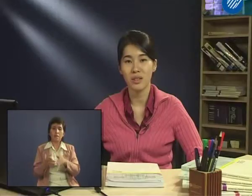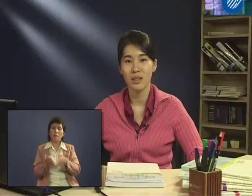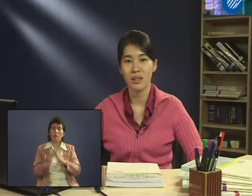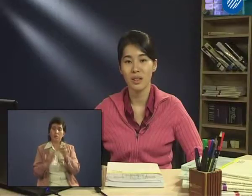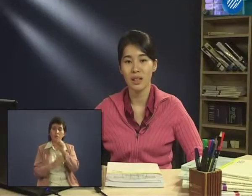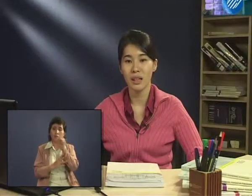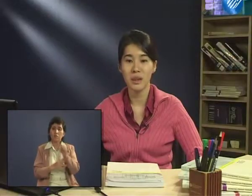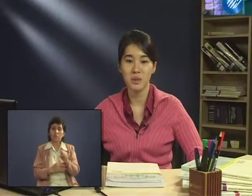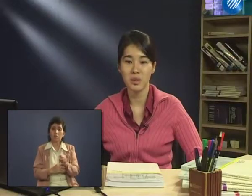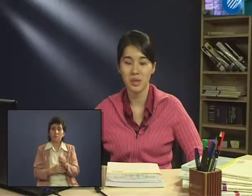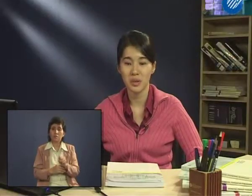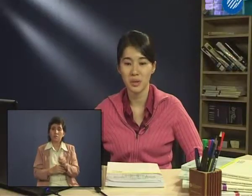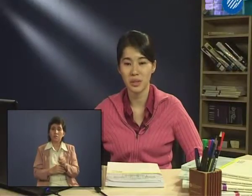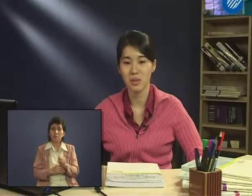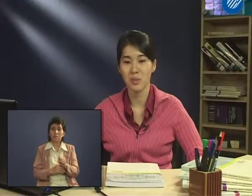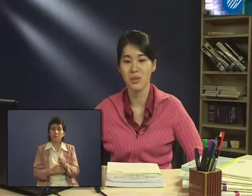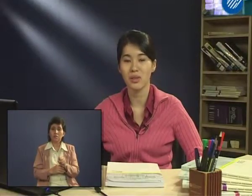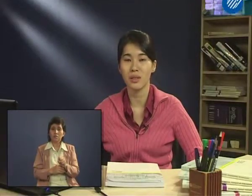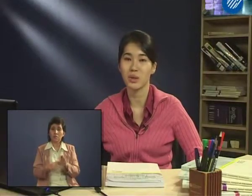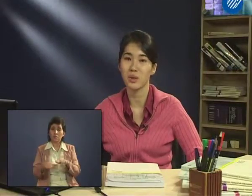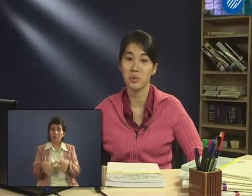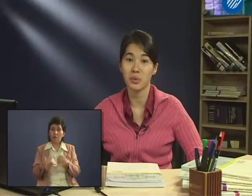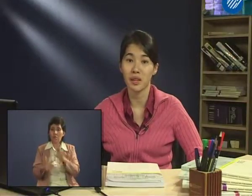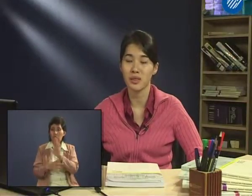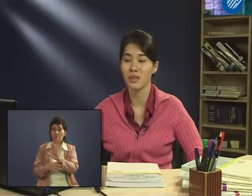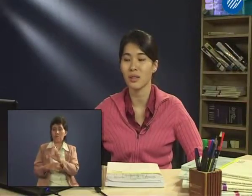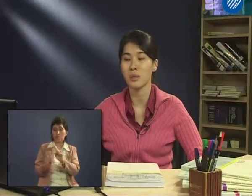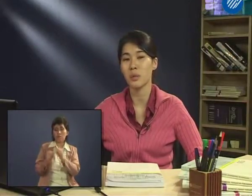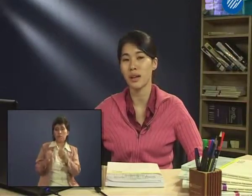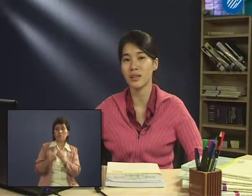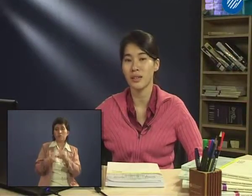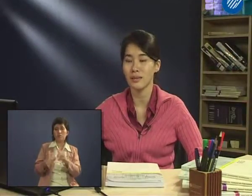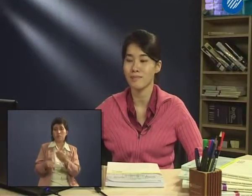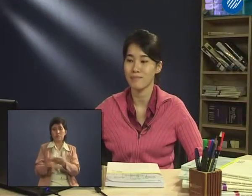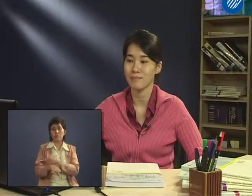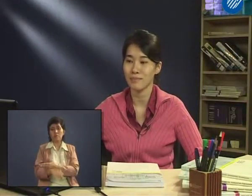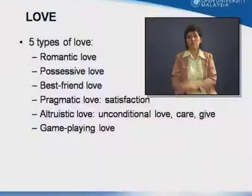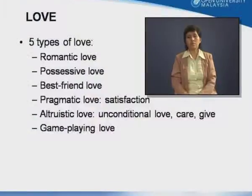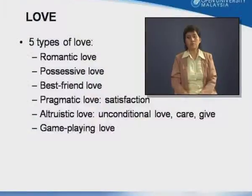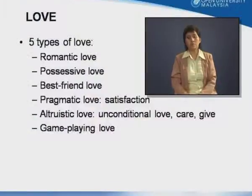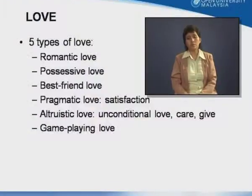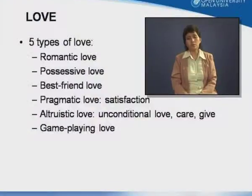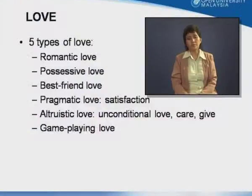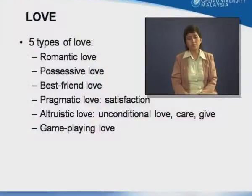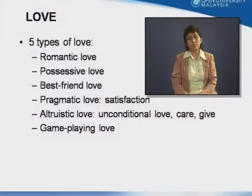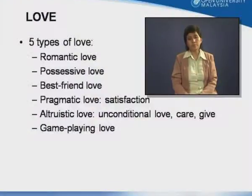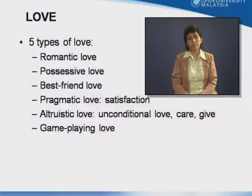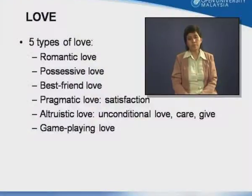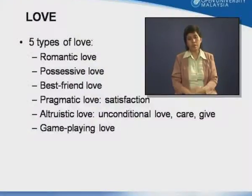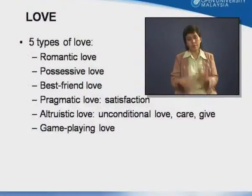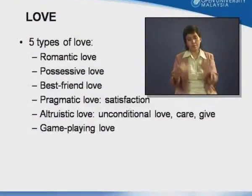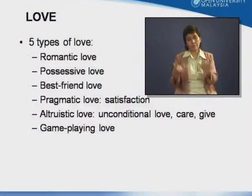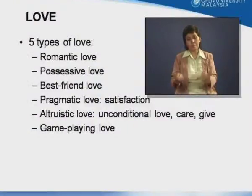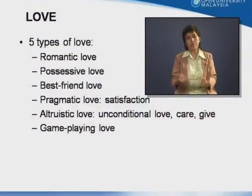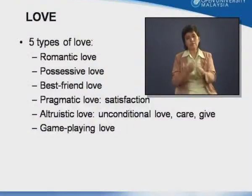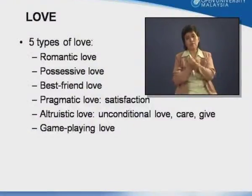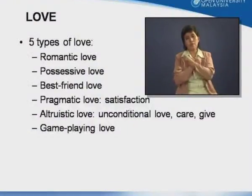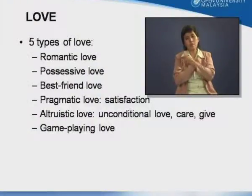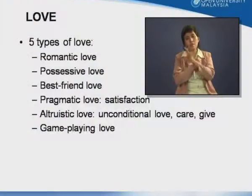questions. Okay, how's your situation? How's your progress? Okay, people ask that. Now loved,